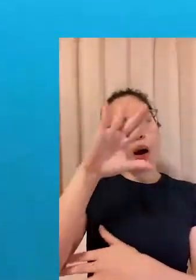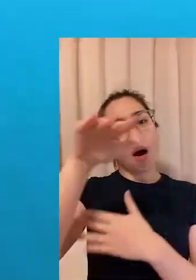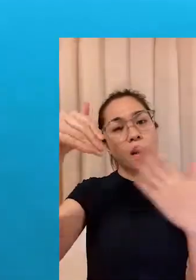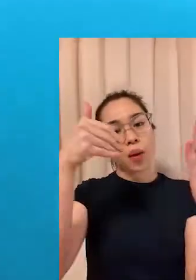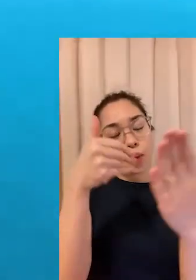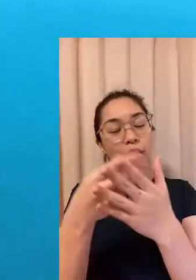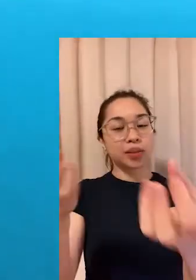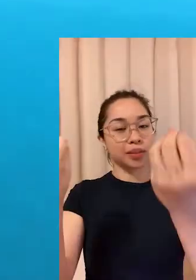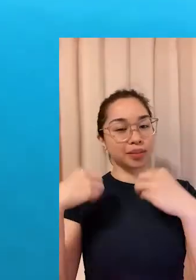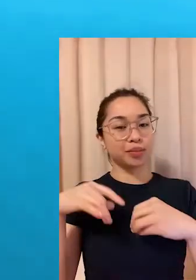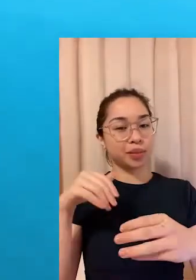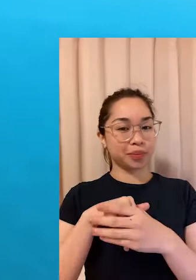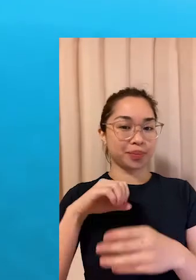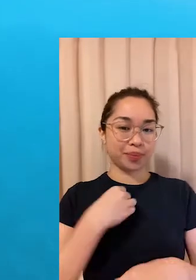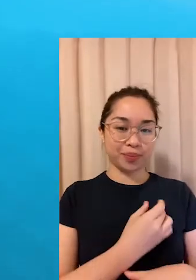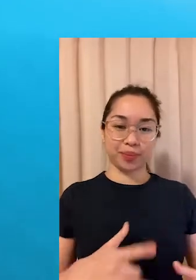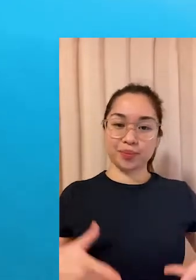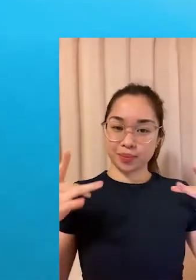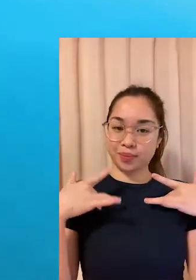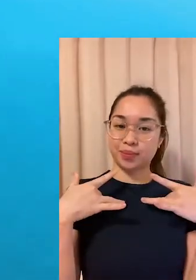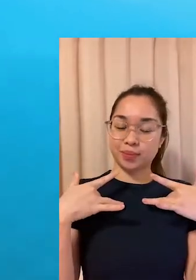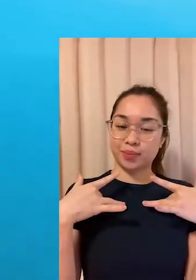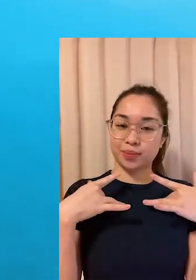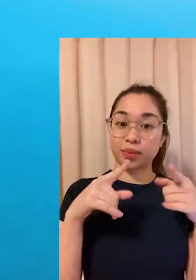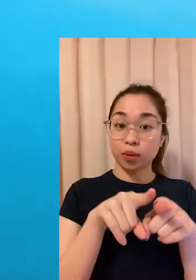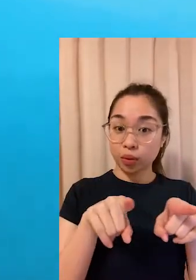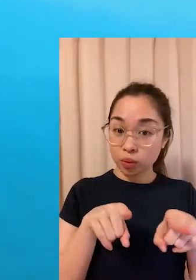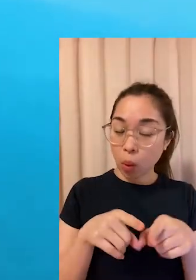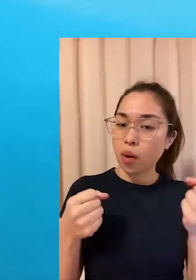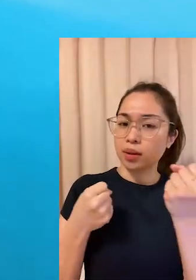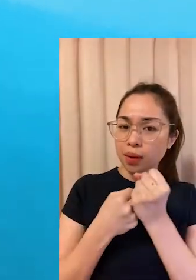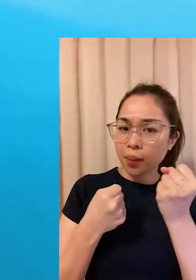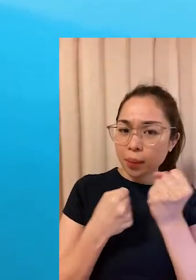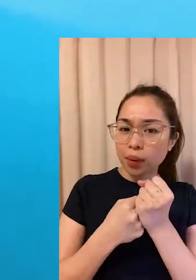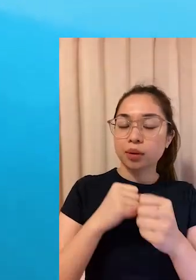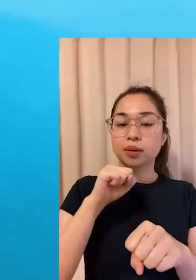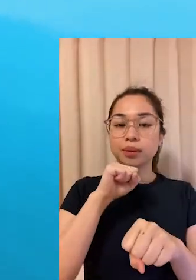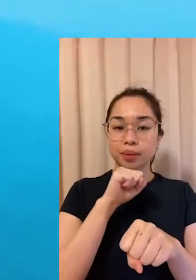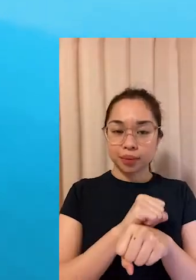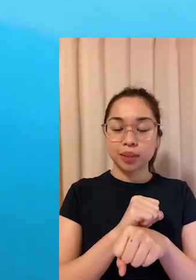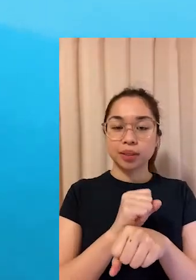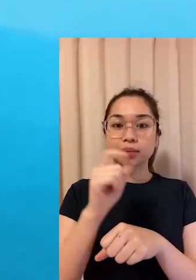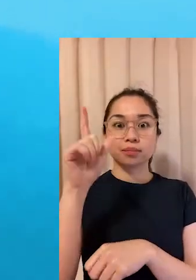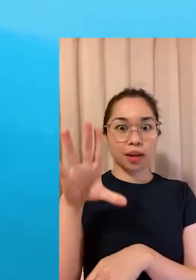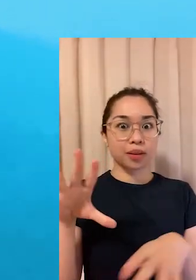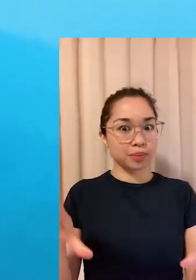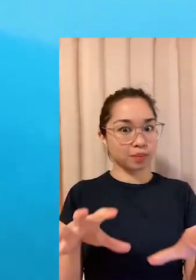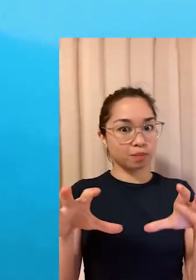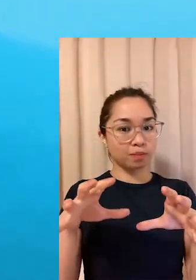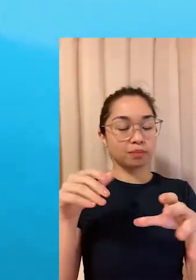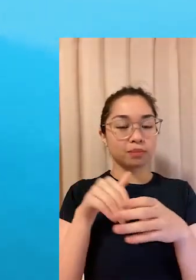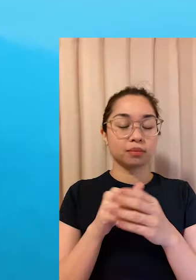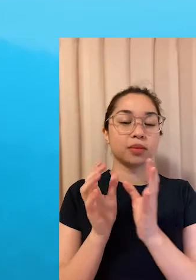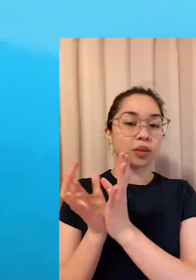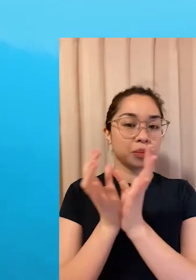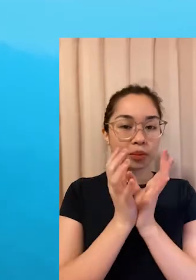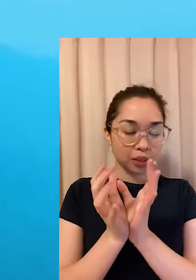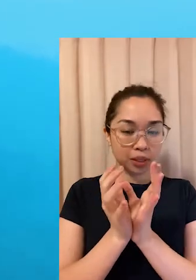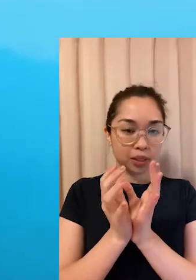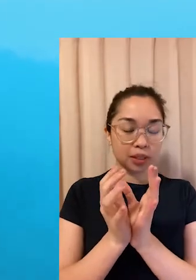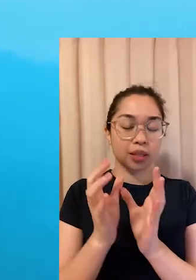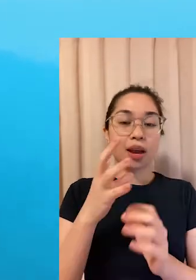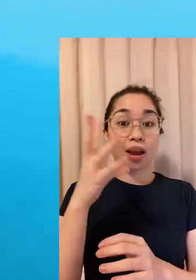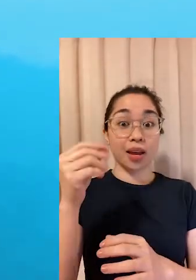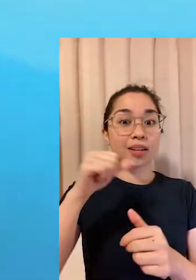has provided in our lives. It is also supporting the work that God is doing in the community and around